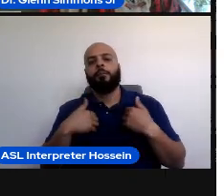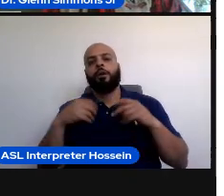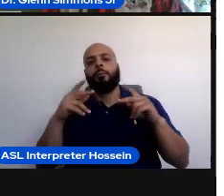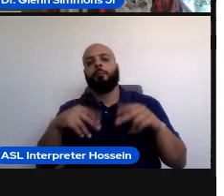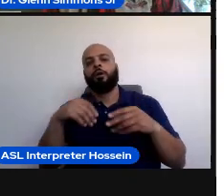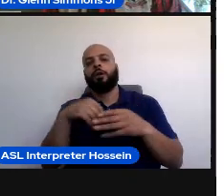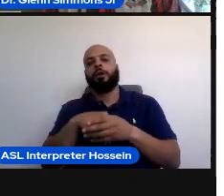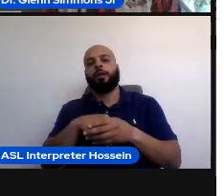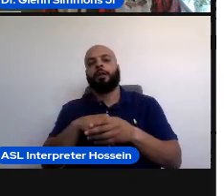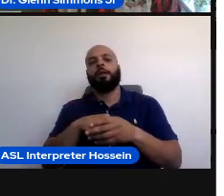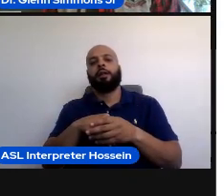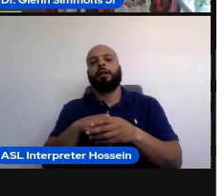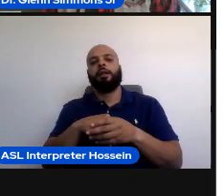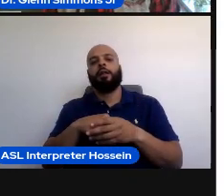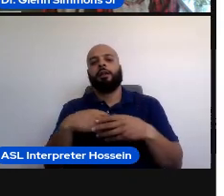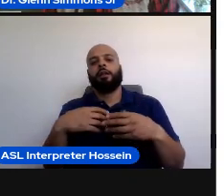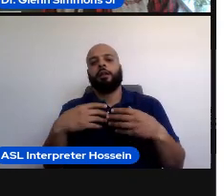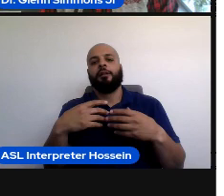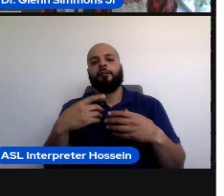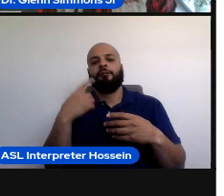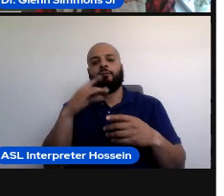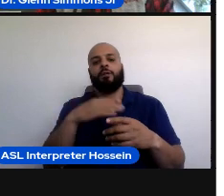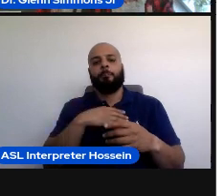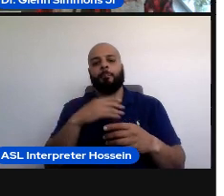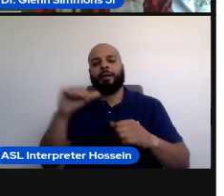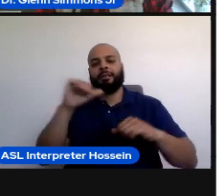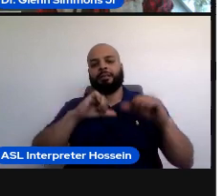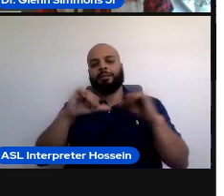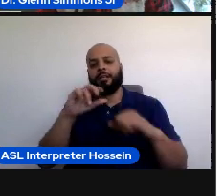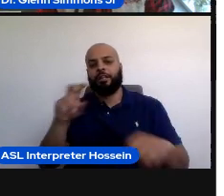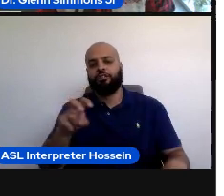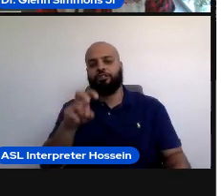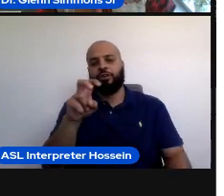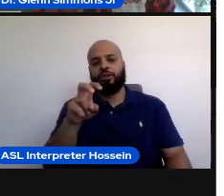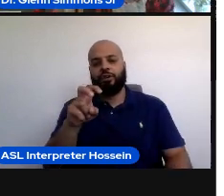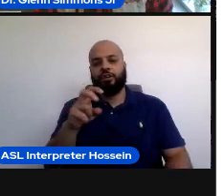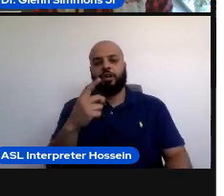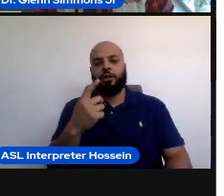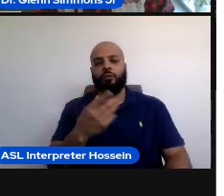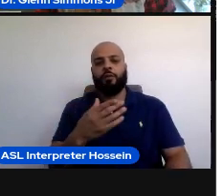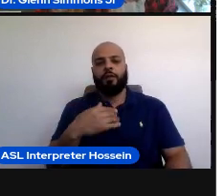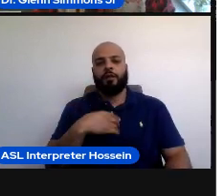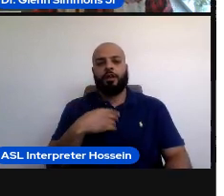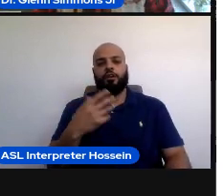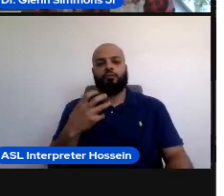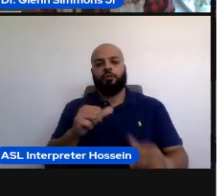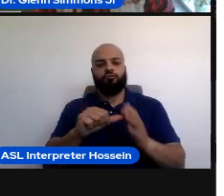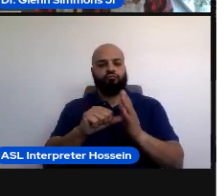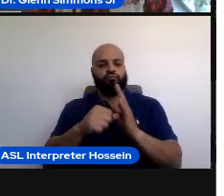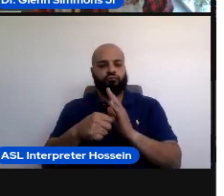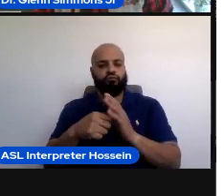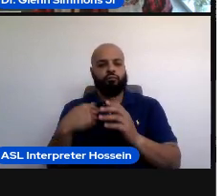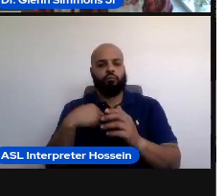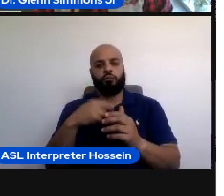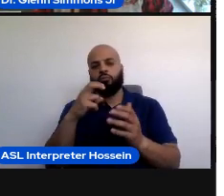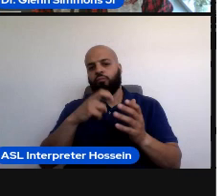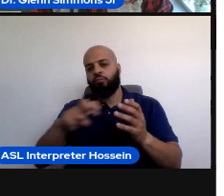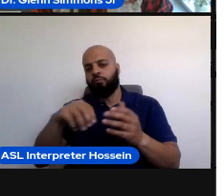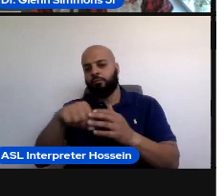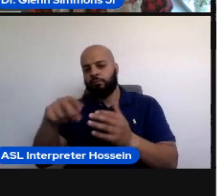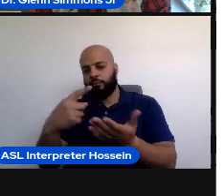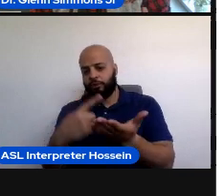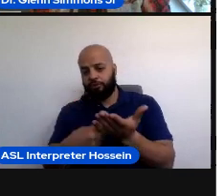helped form my scientific journey. Now, one of the big things I want to kind of reiterate as we move into this